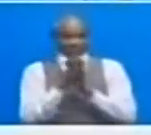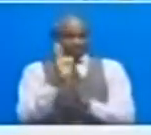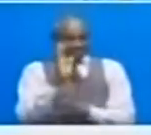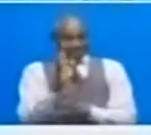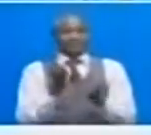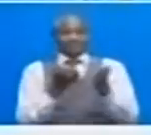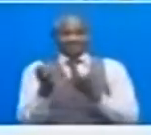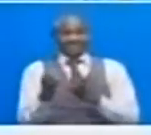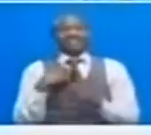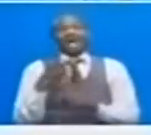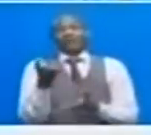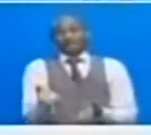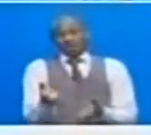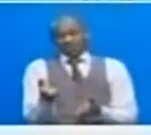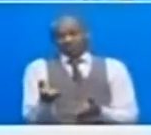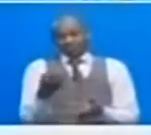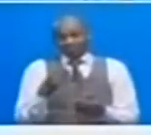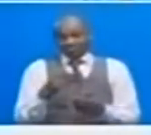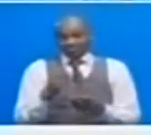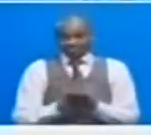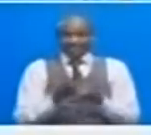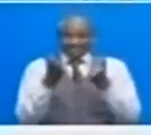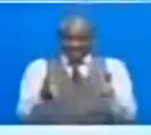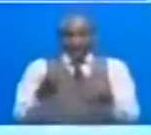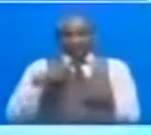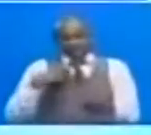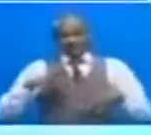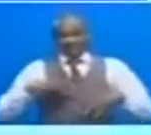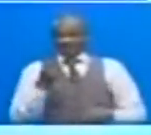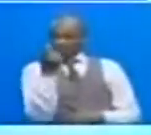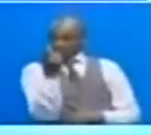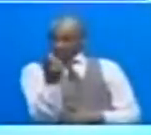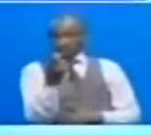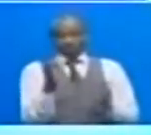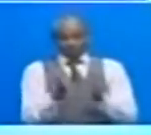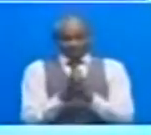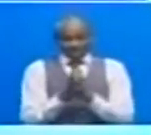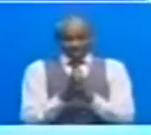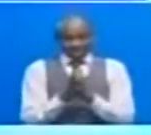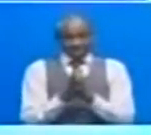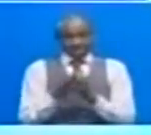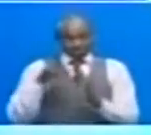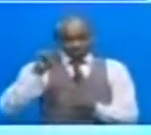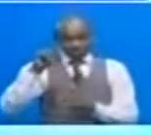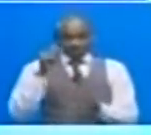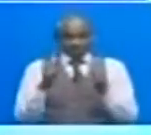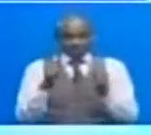business news coming your way in just a bit. But for now, we're taking a short break and we're leaving you with the tweet of the